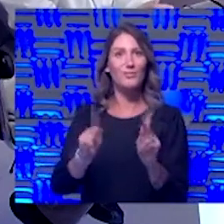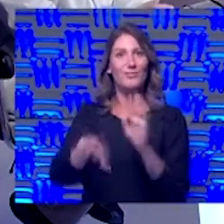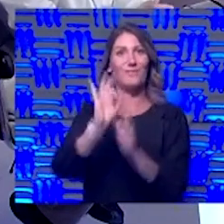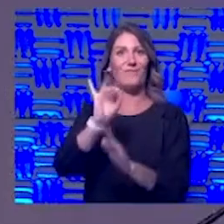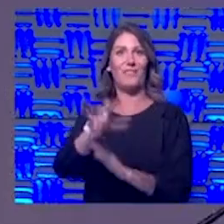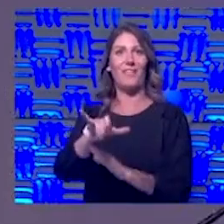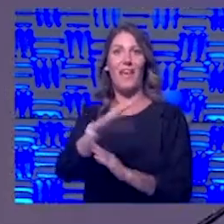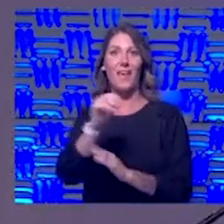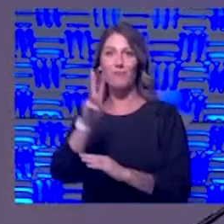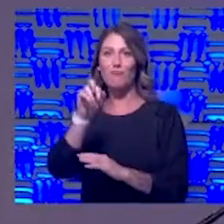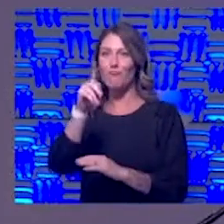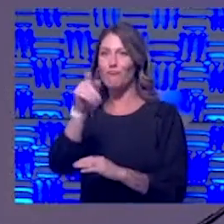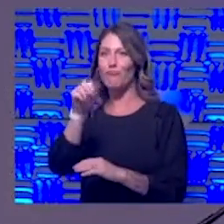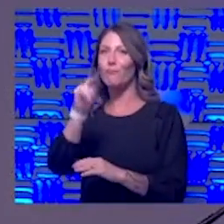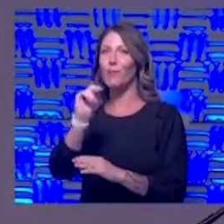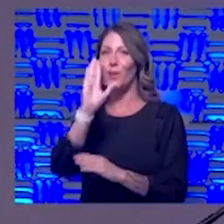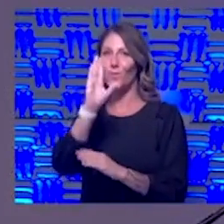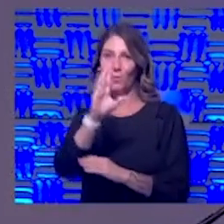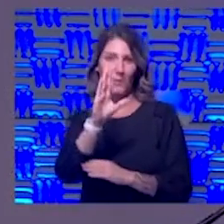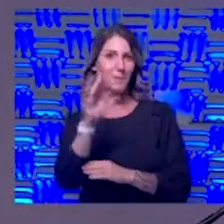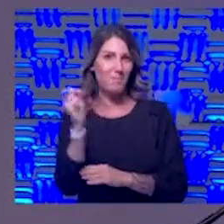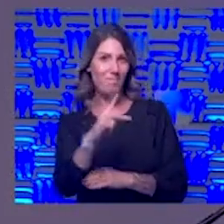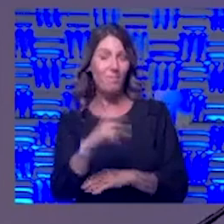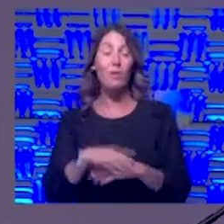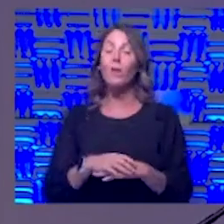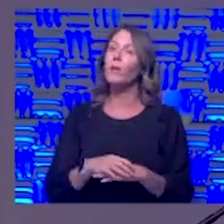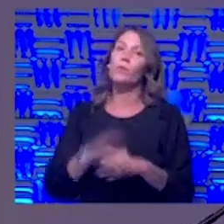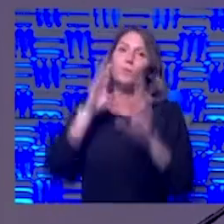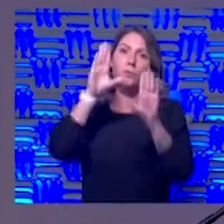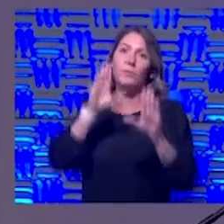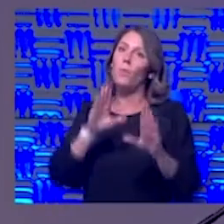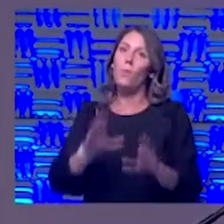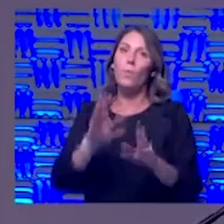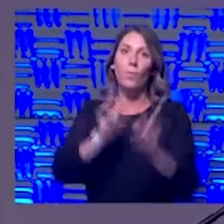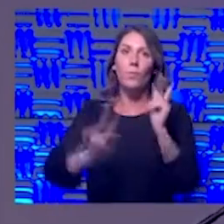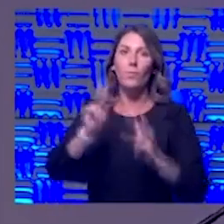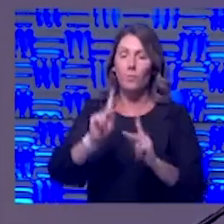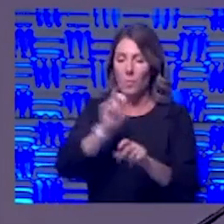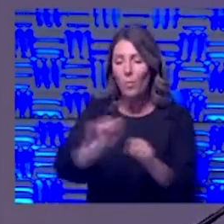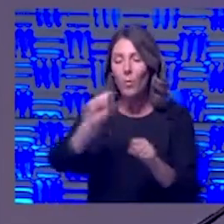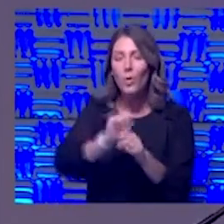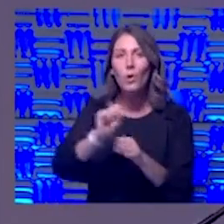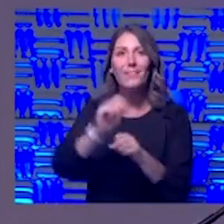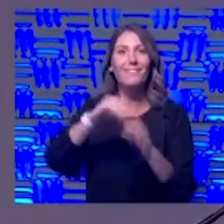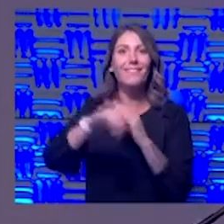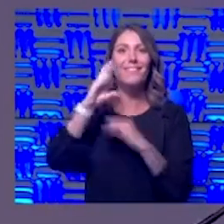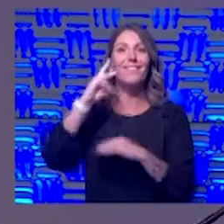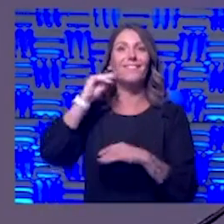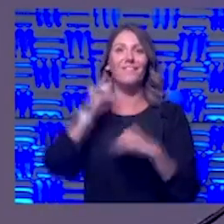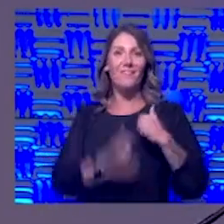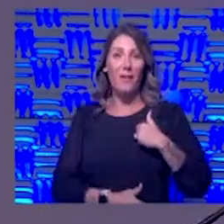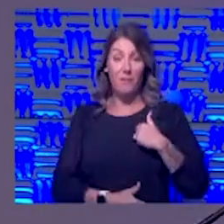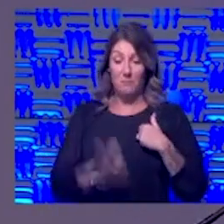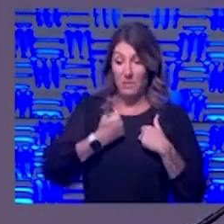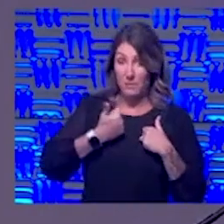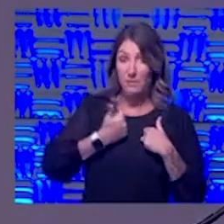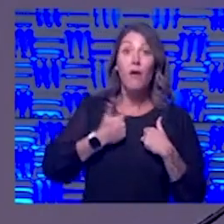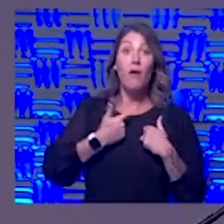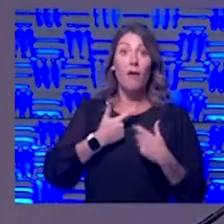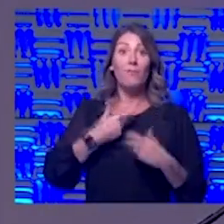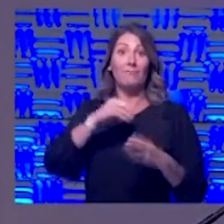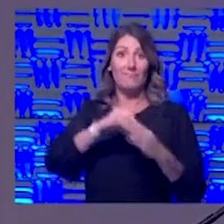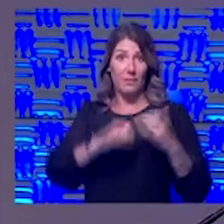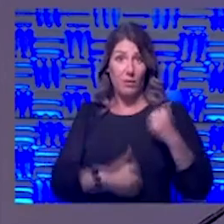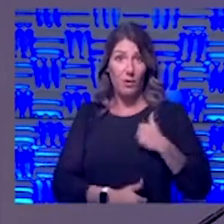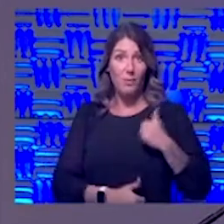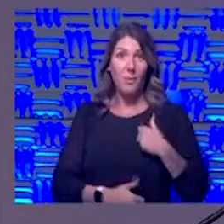So, yeah, there are some great people doing great work in the veteran community. So I myself am an Army veteran, and my husband as well. He